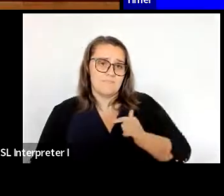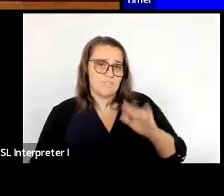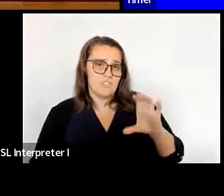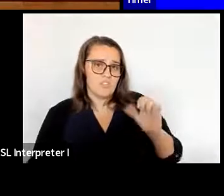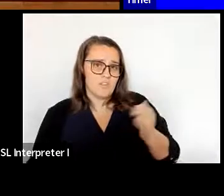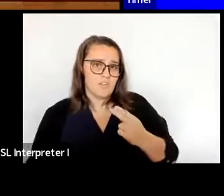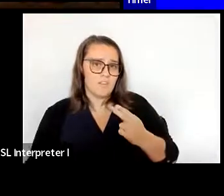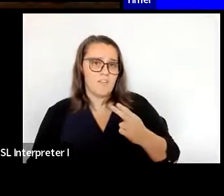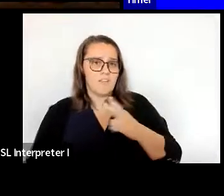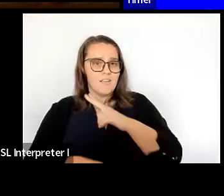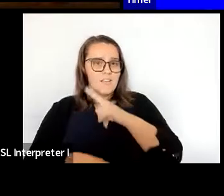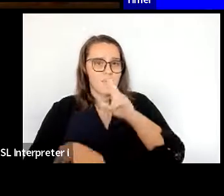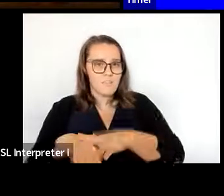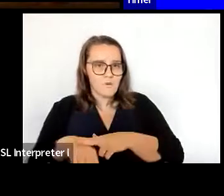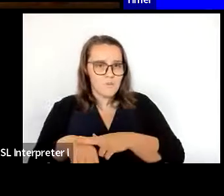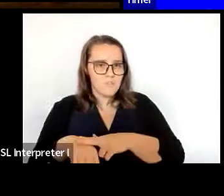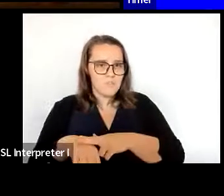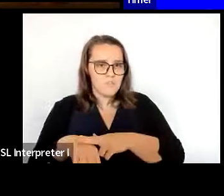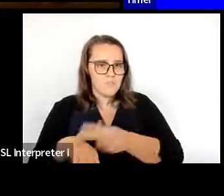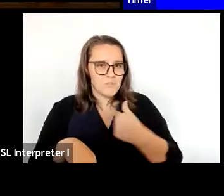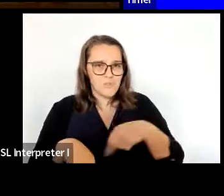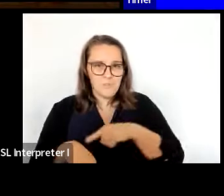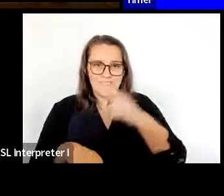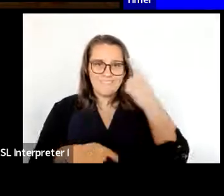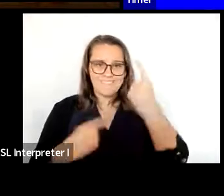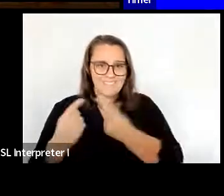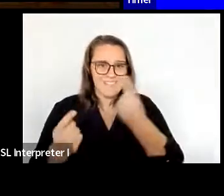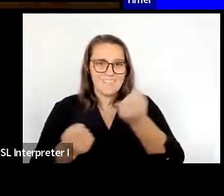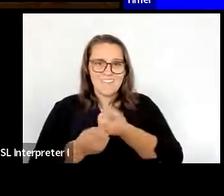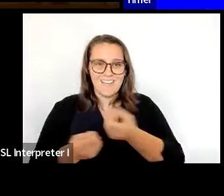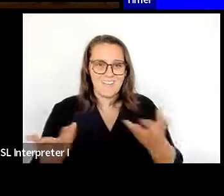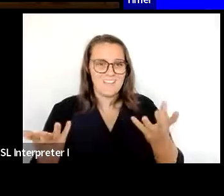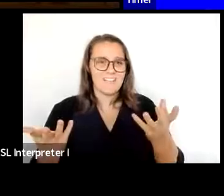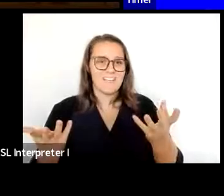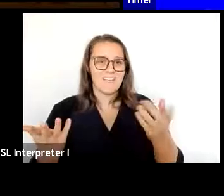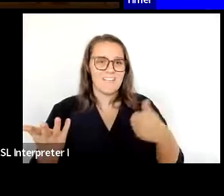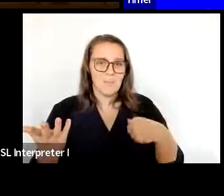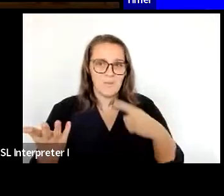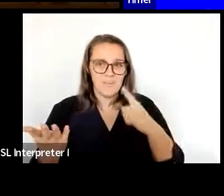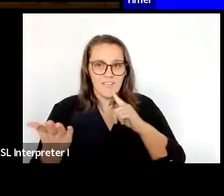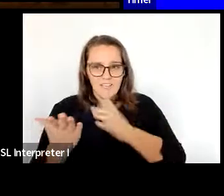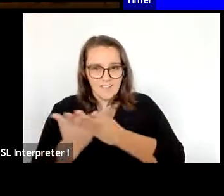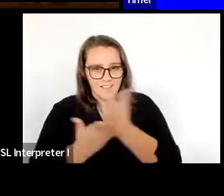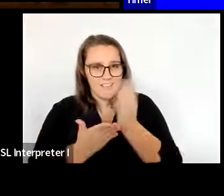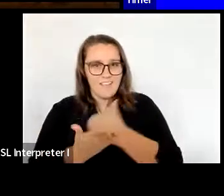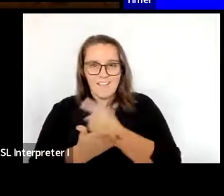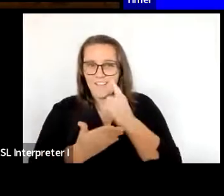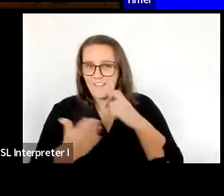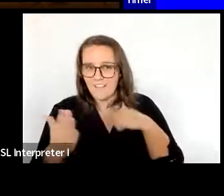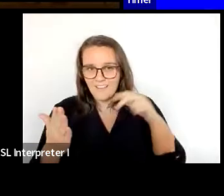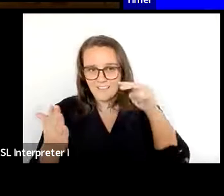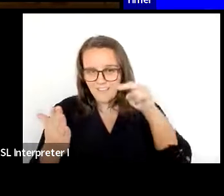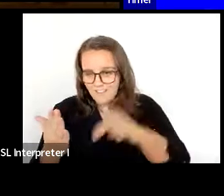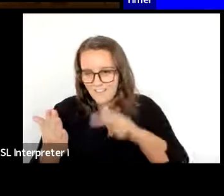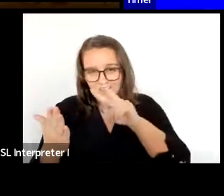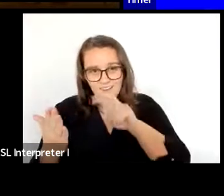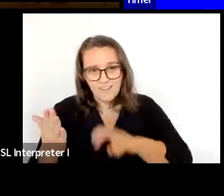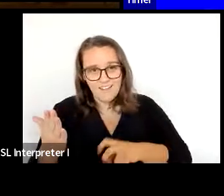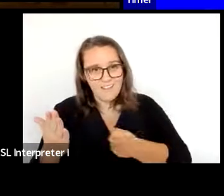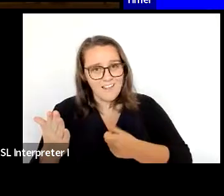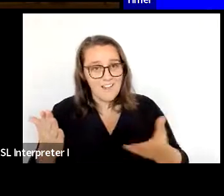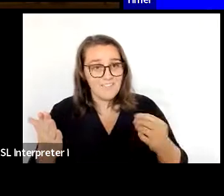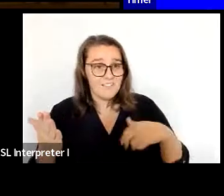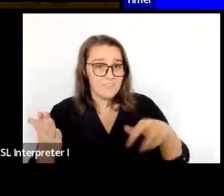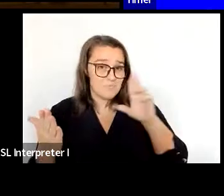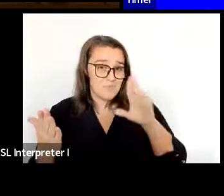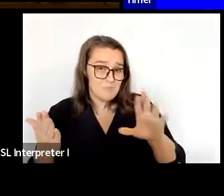Councilmember Bonds, of course, we give everything thought. As we do this, we look at things comprehensively. And I would just say, with respect